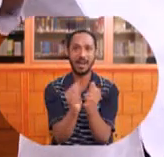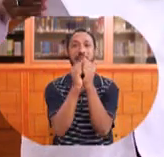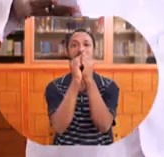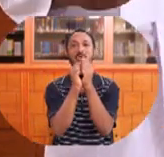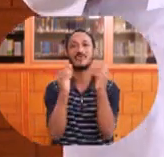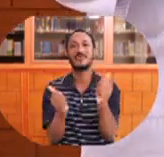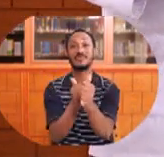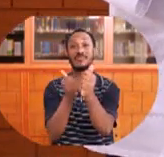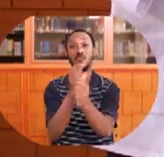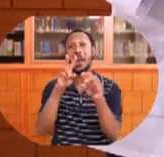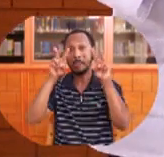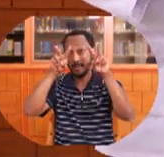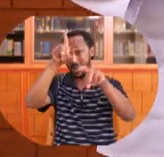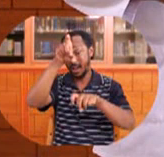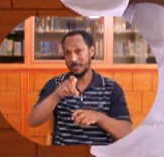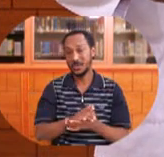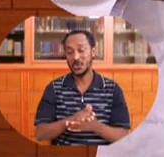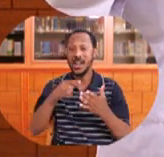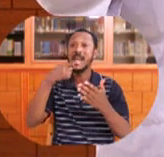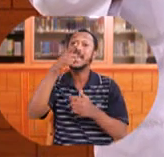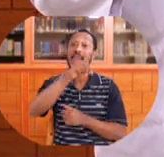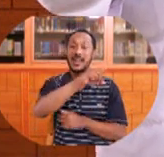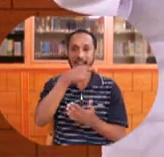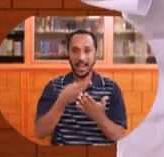This is a new word for you.